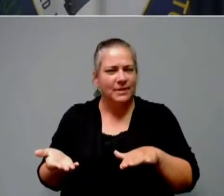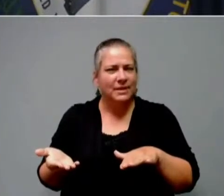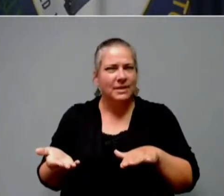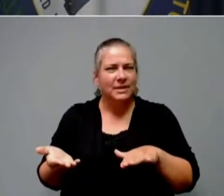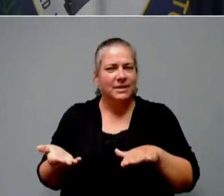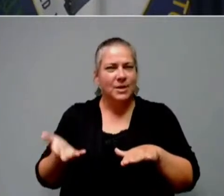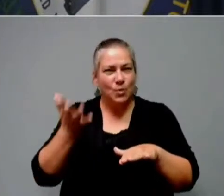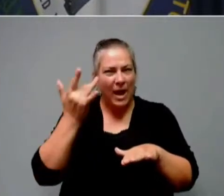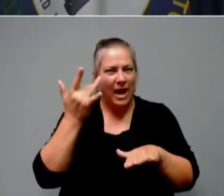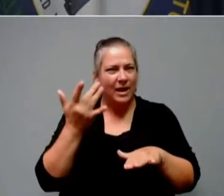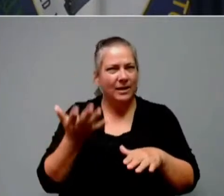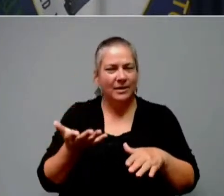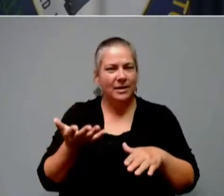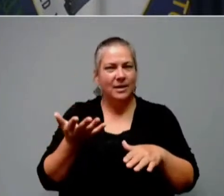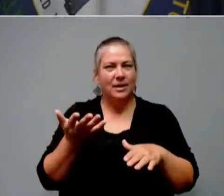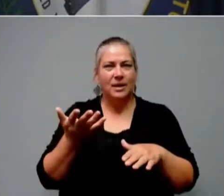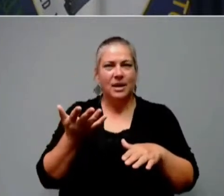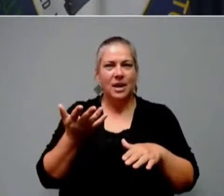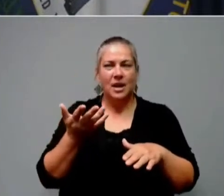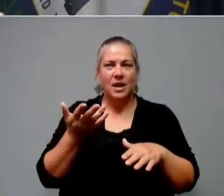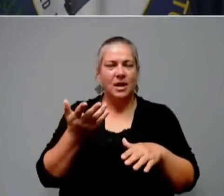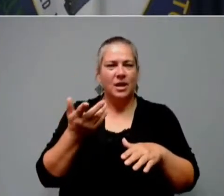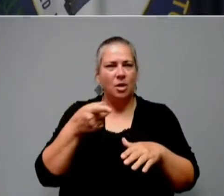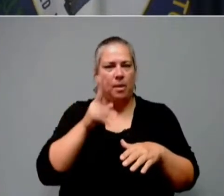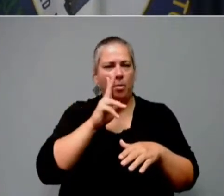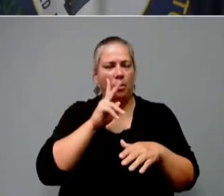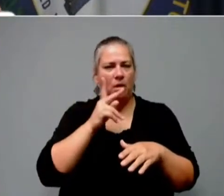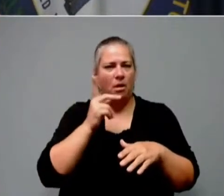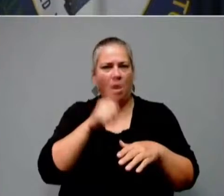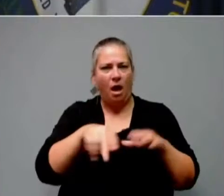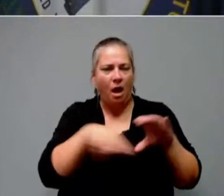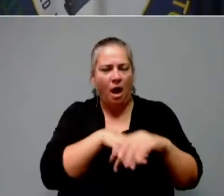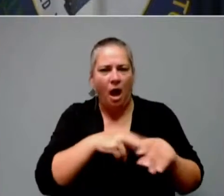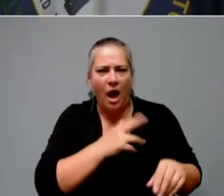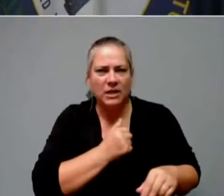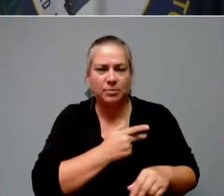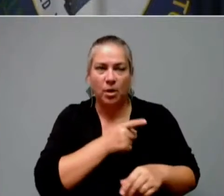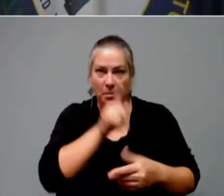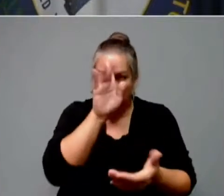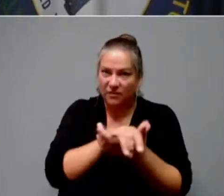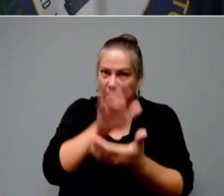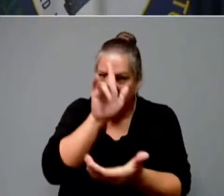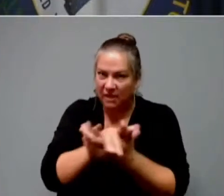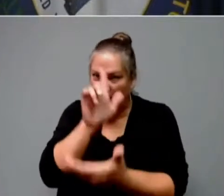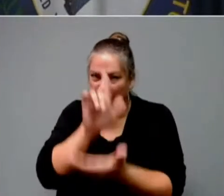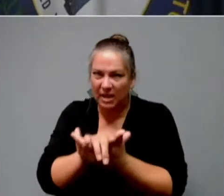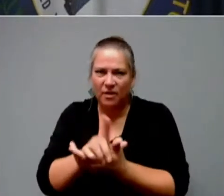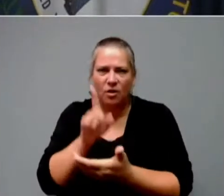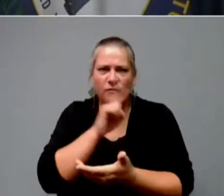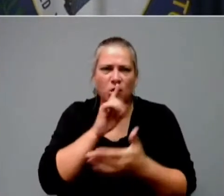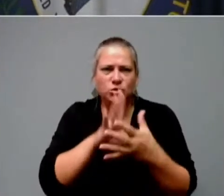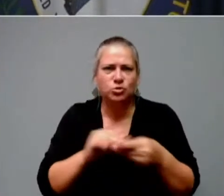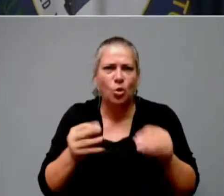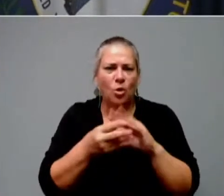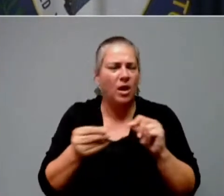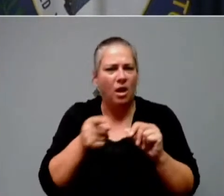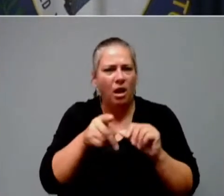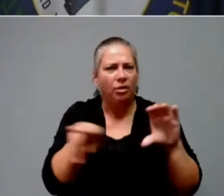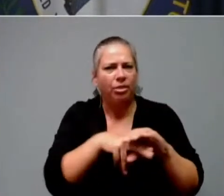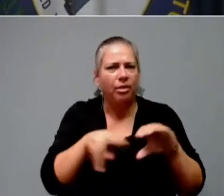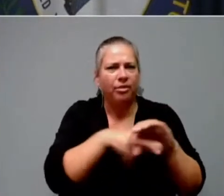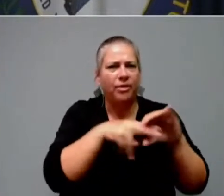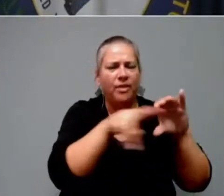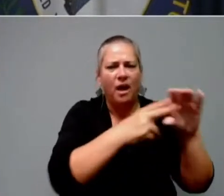hospital filling up all the beds. So folks, there's no, these false equivalencies, folks have got to call that out. Don't